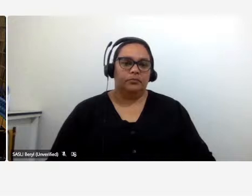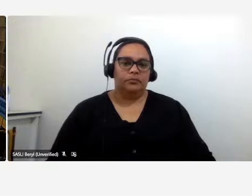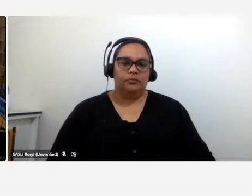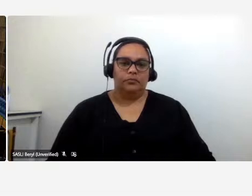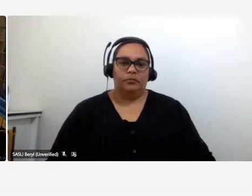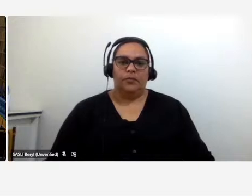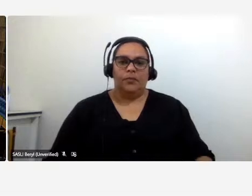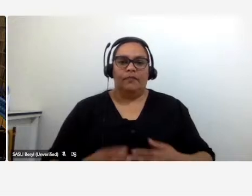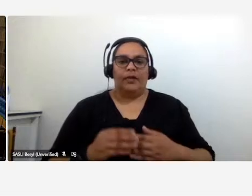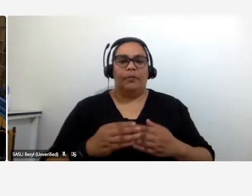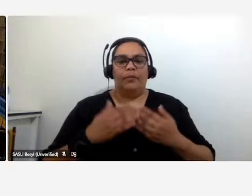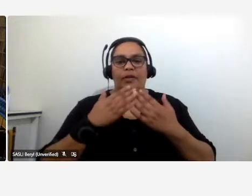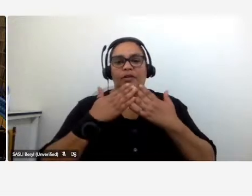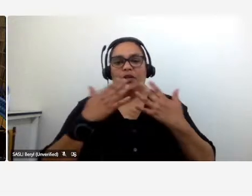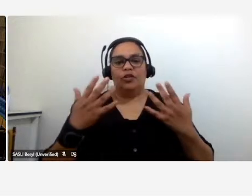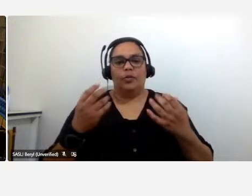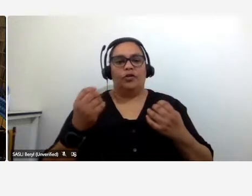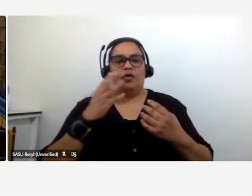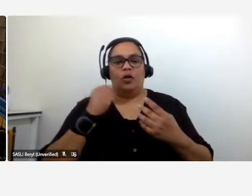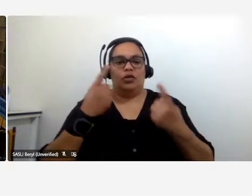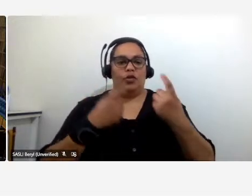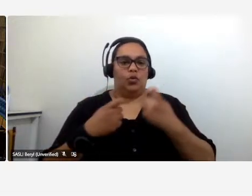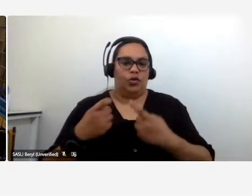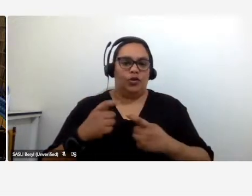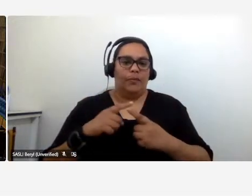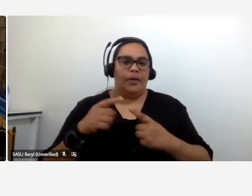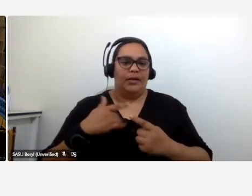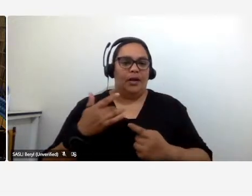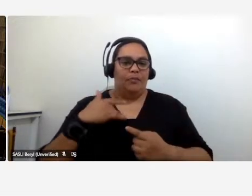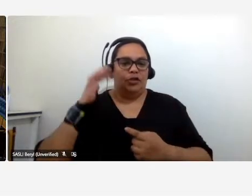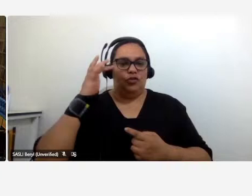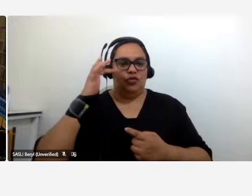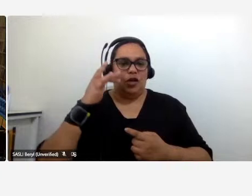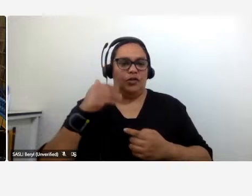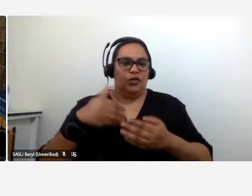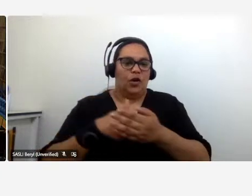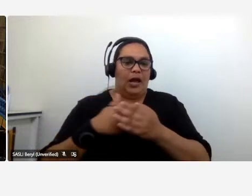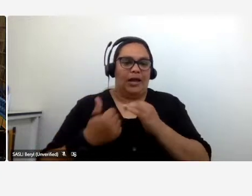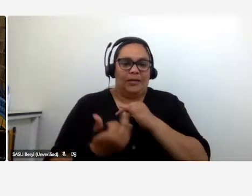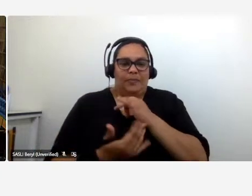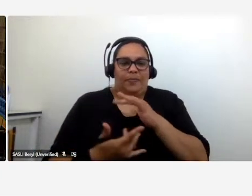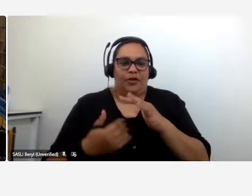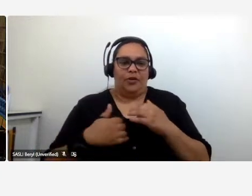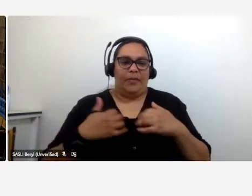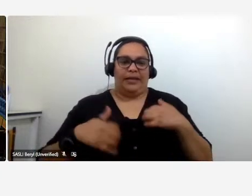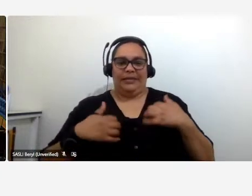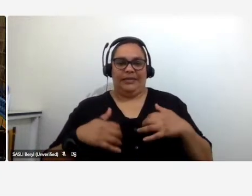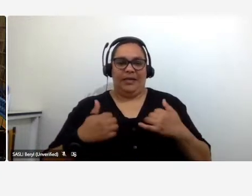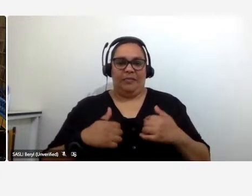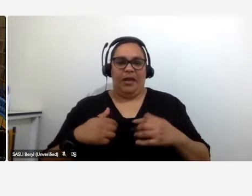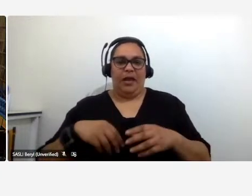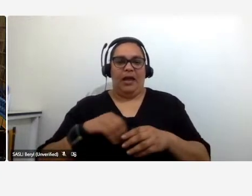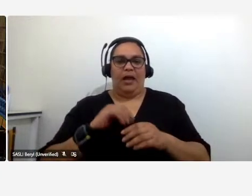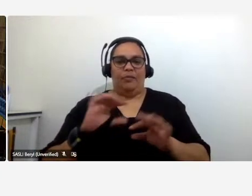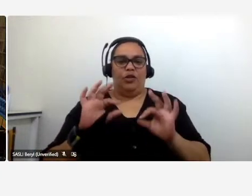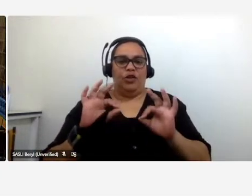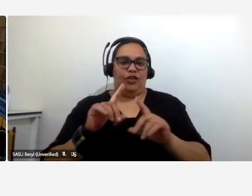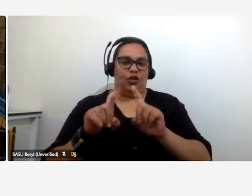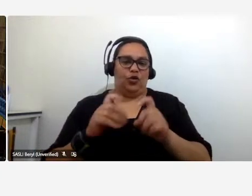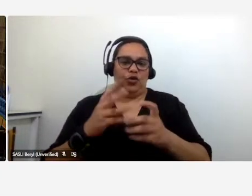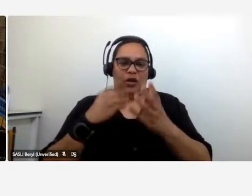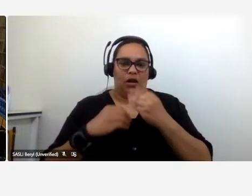Members, thank you very much for the questions. I'm struggling to hide my passion and excitement around the excellent